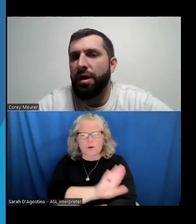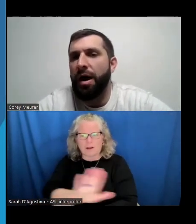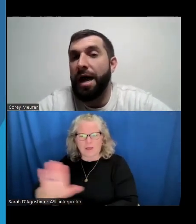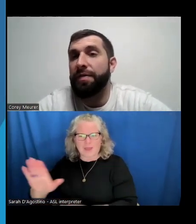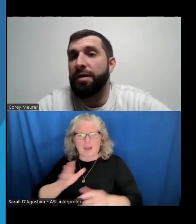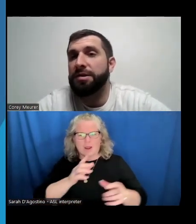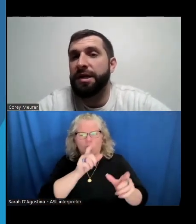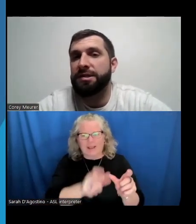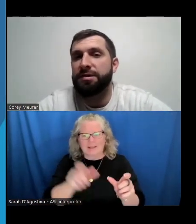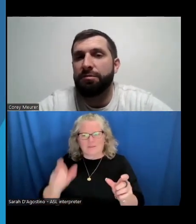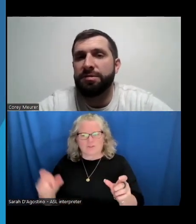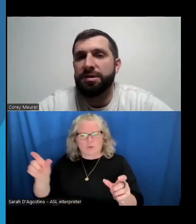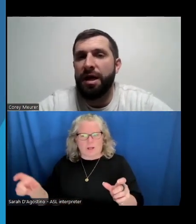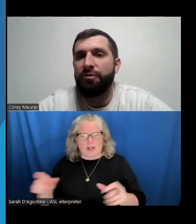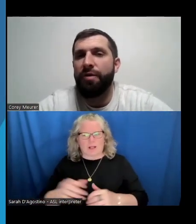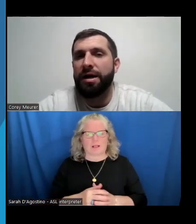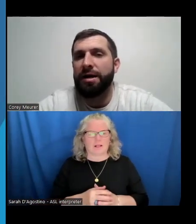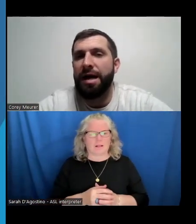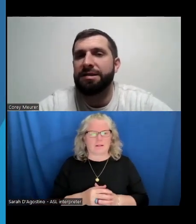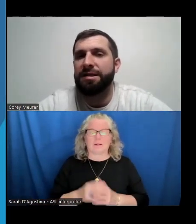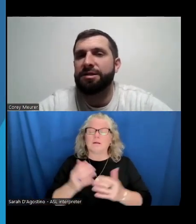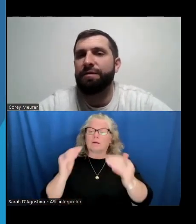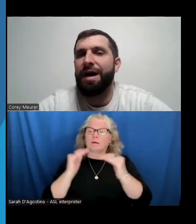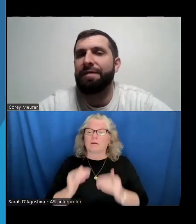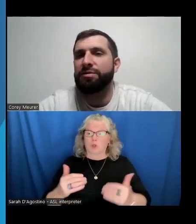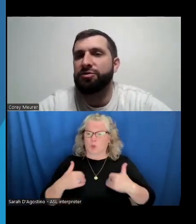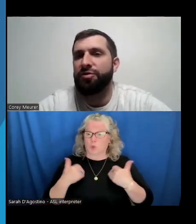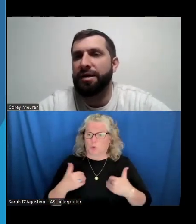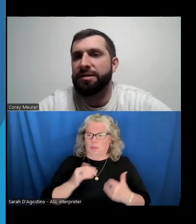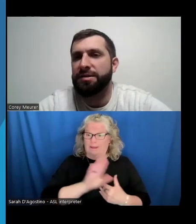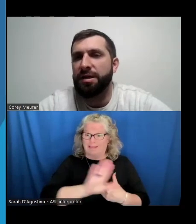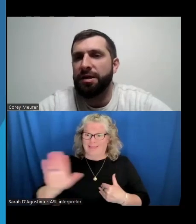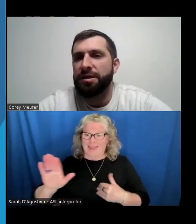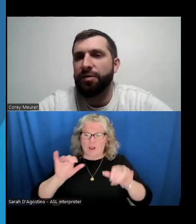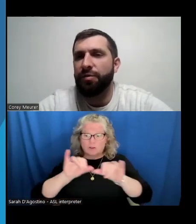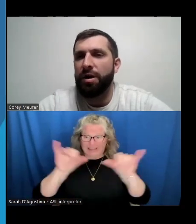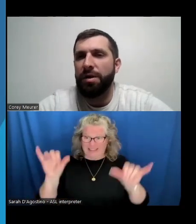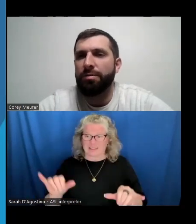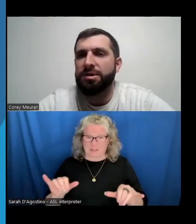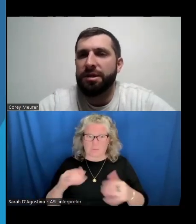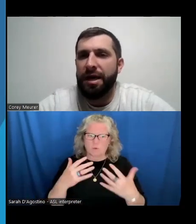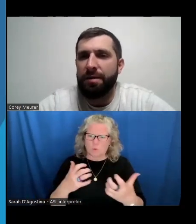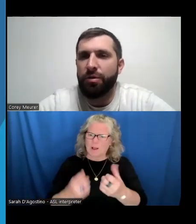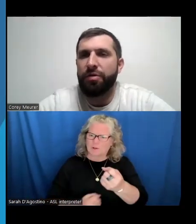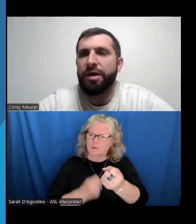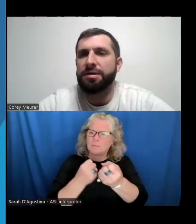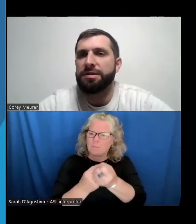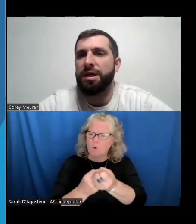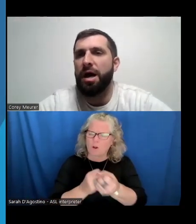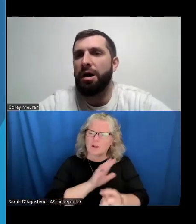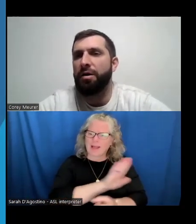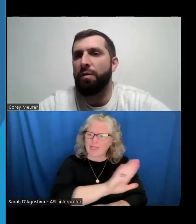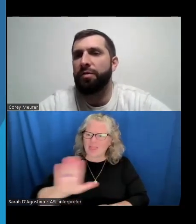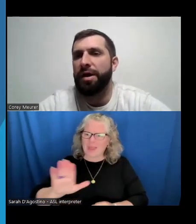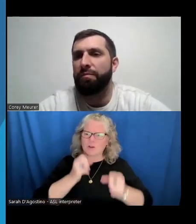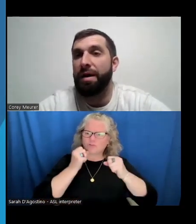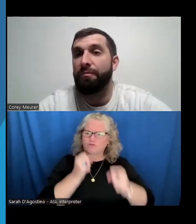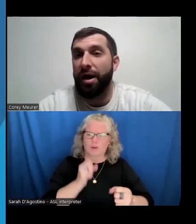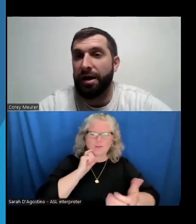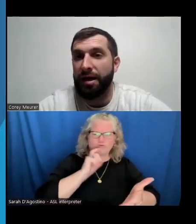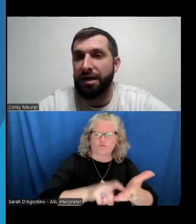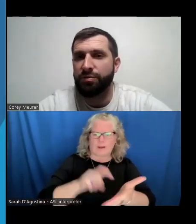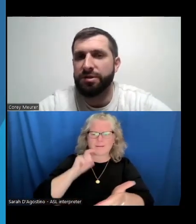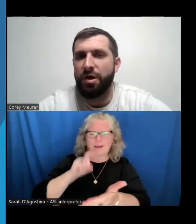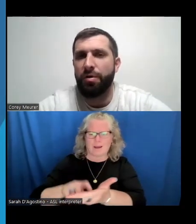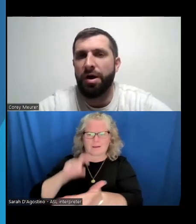youth in their systems in recognizing survival strengths. So we want to be able to label things and hopefully help